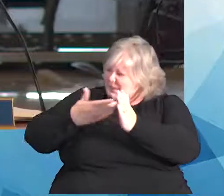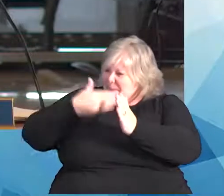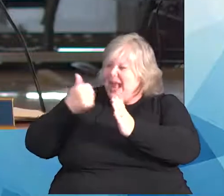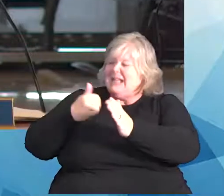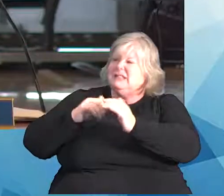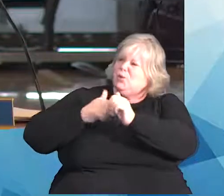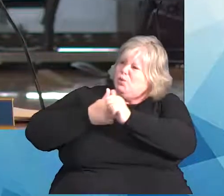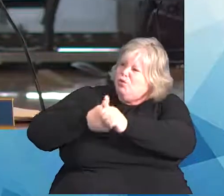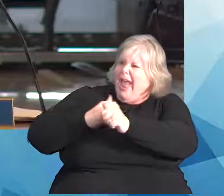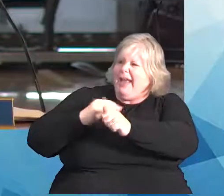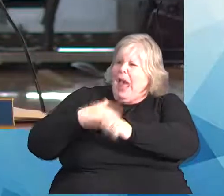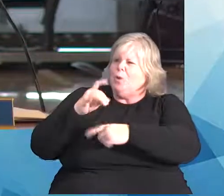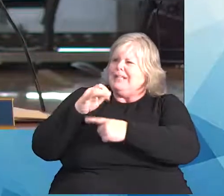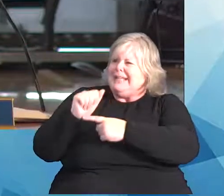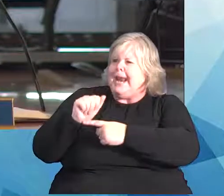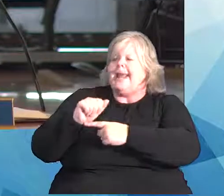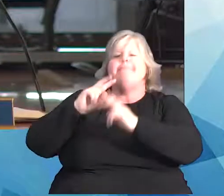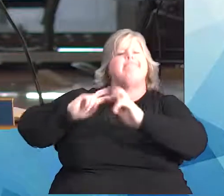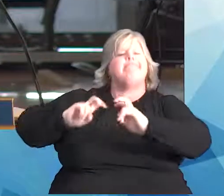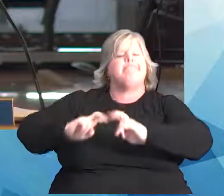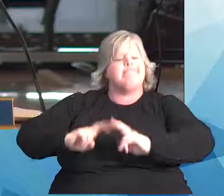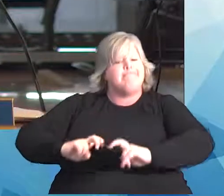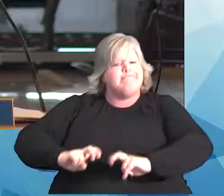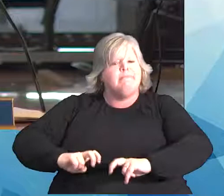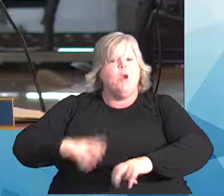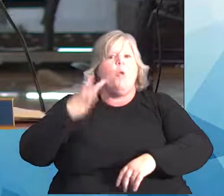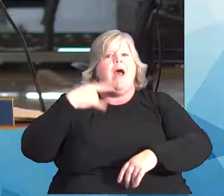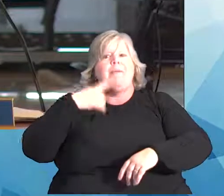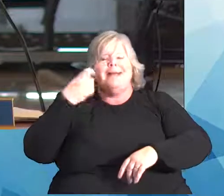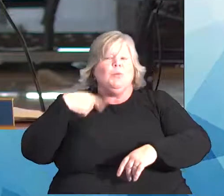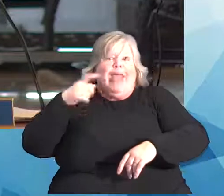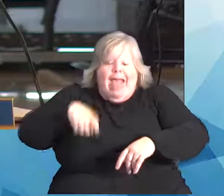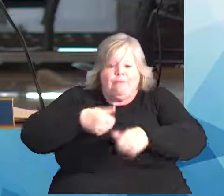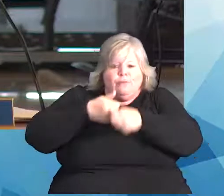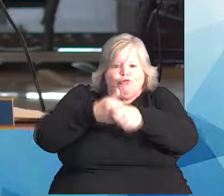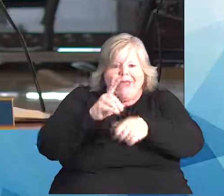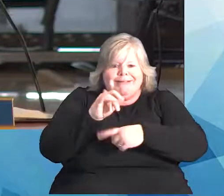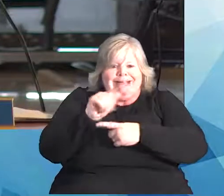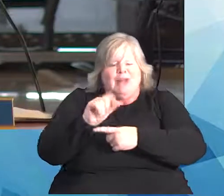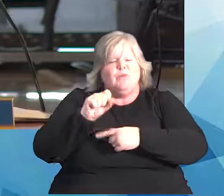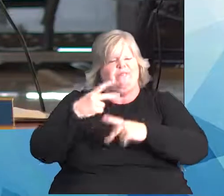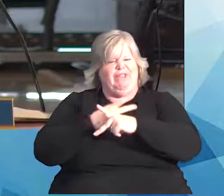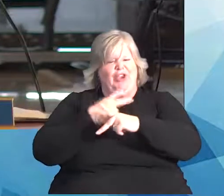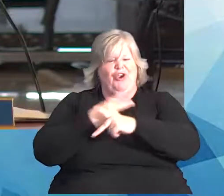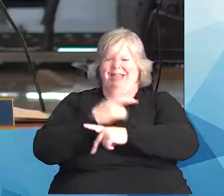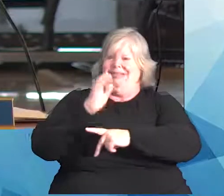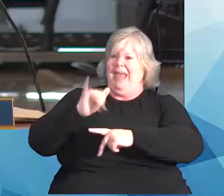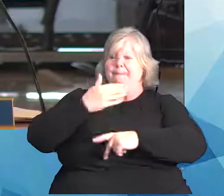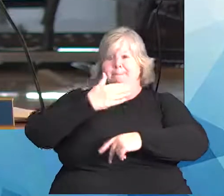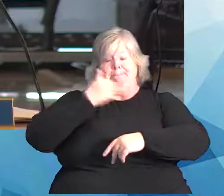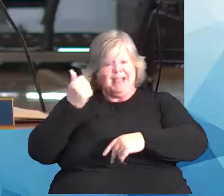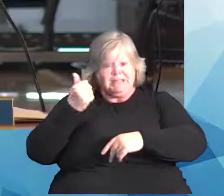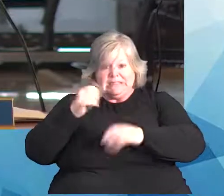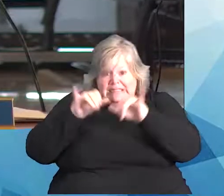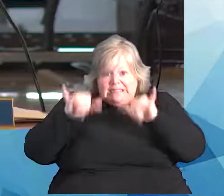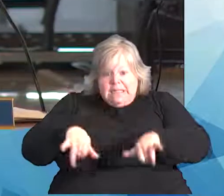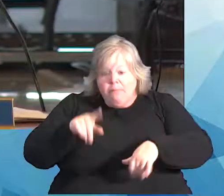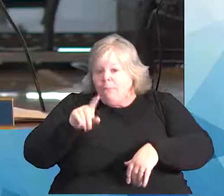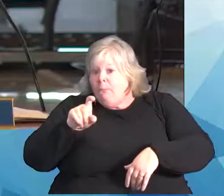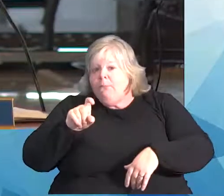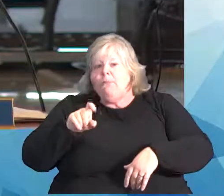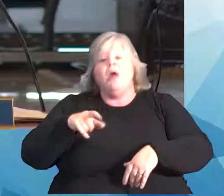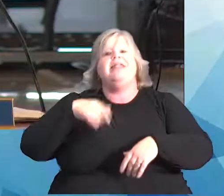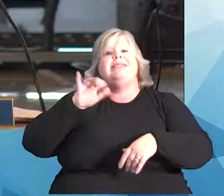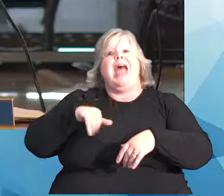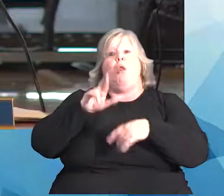as we move forward with our strategic plan and the need for data tracking. The RFP process should be completed by the end